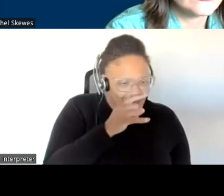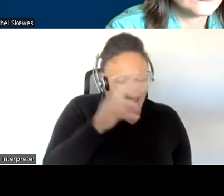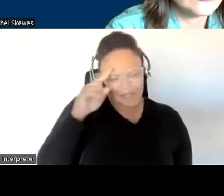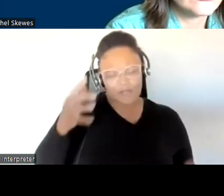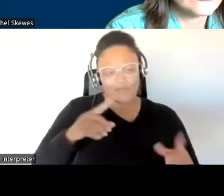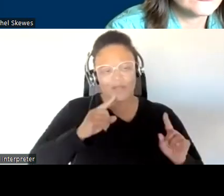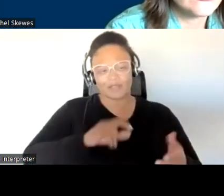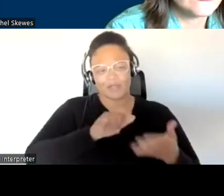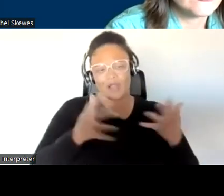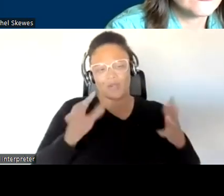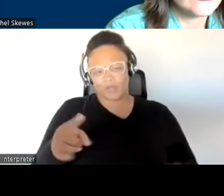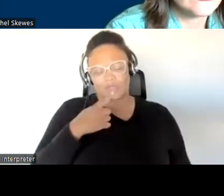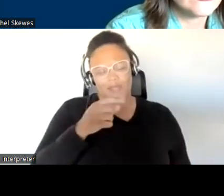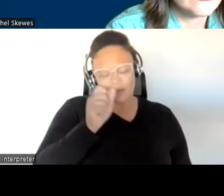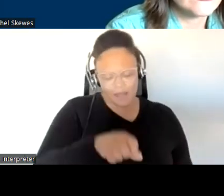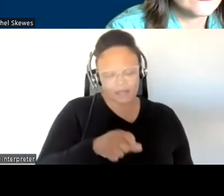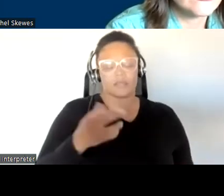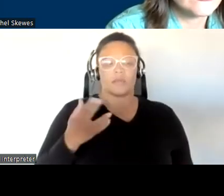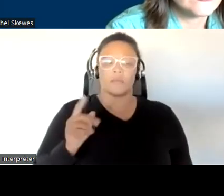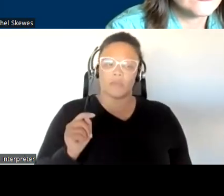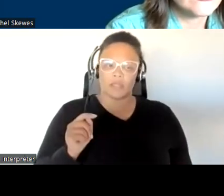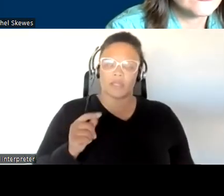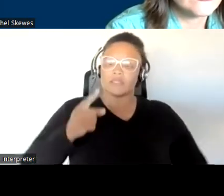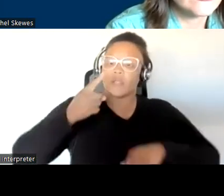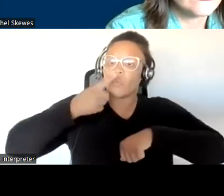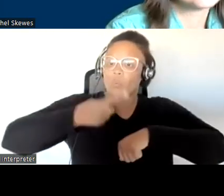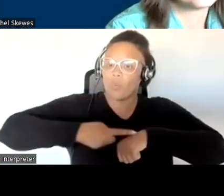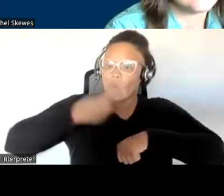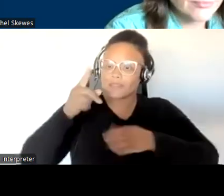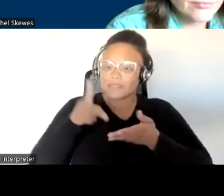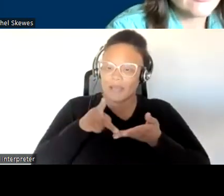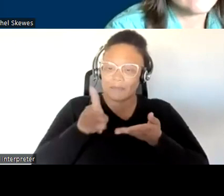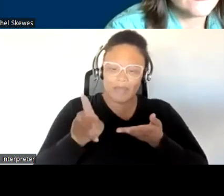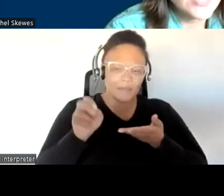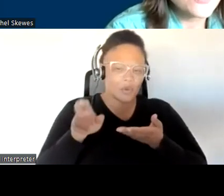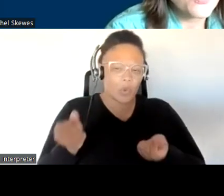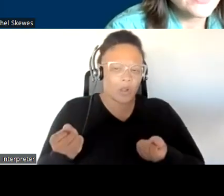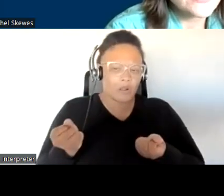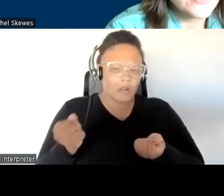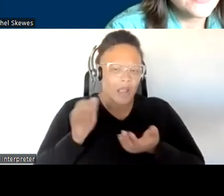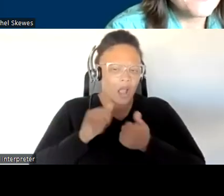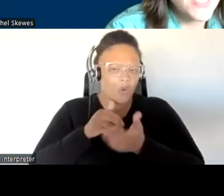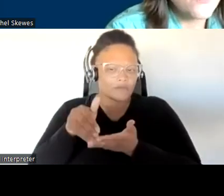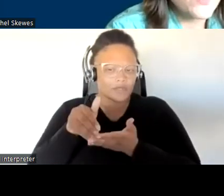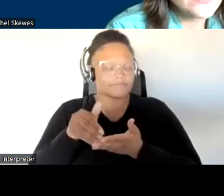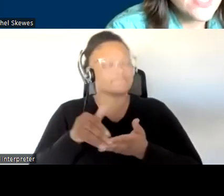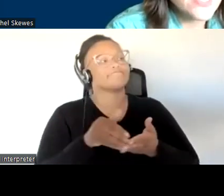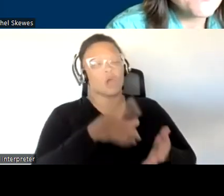answered that already. You said yes, but is this a one-time payment or how long is this gonna be? It's a